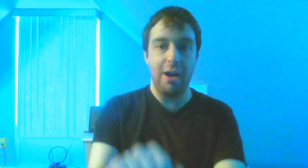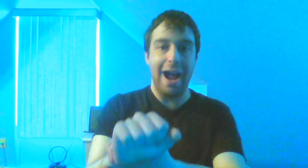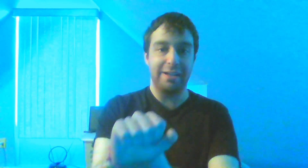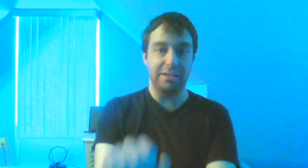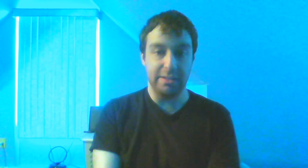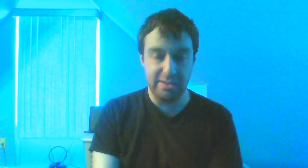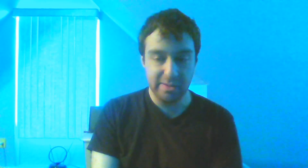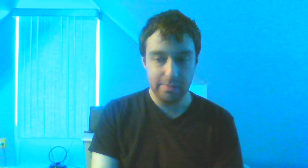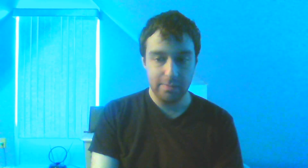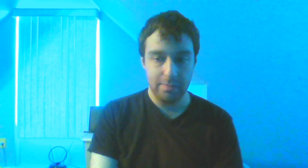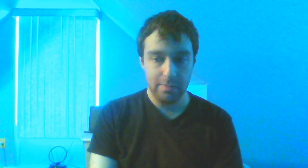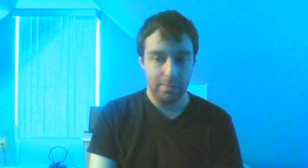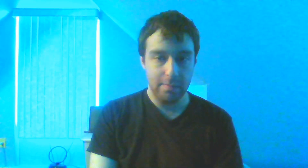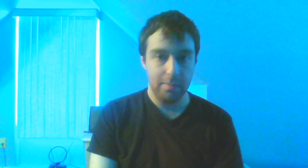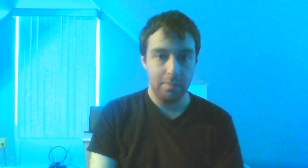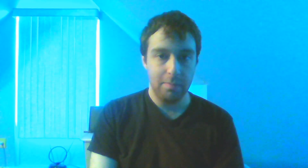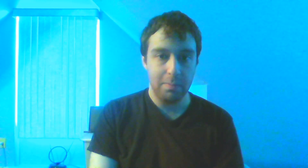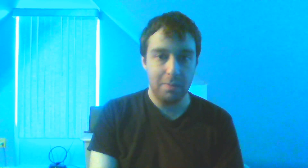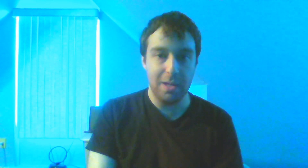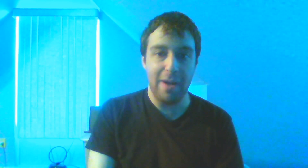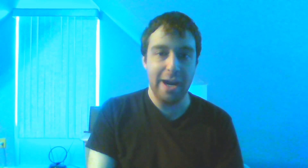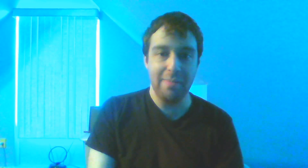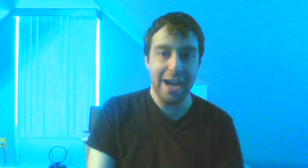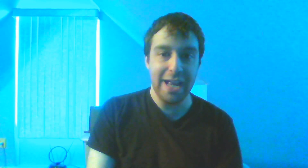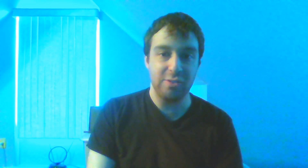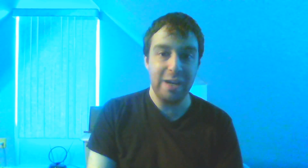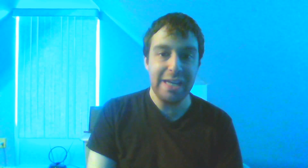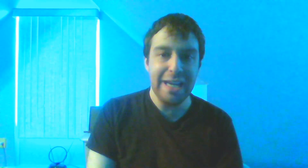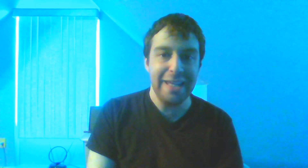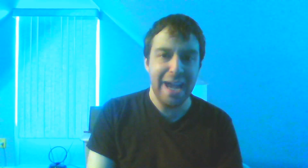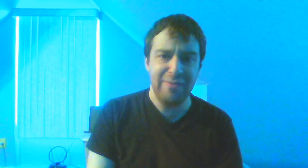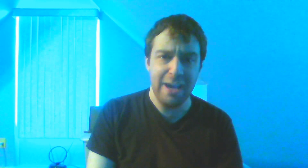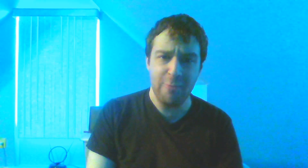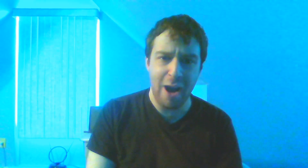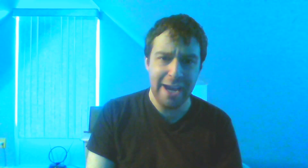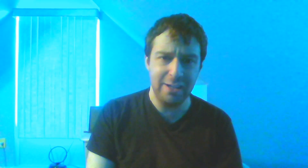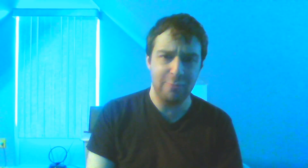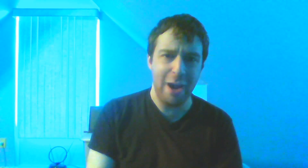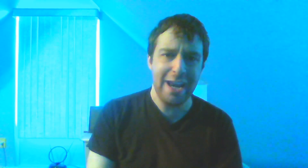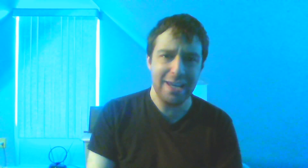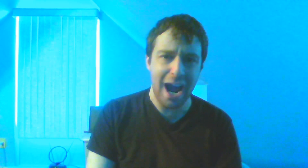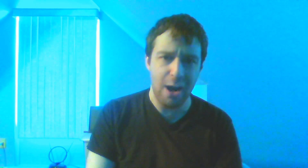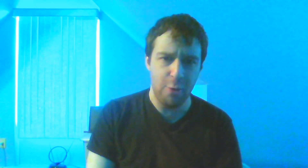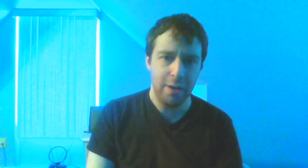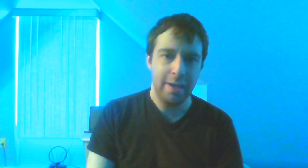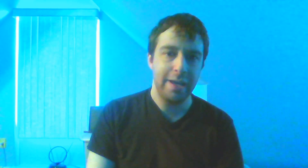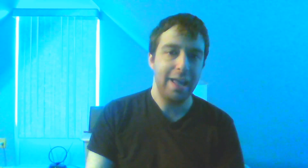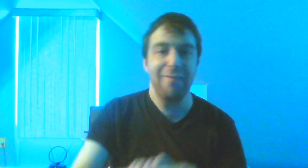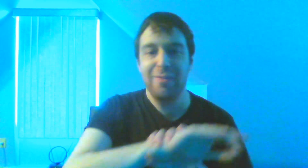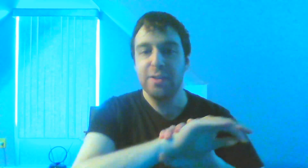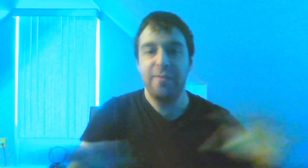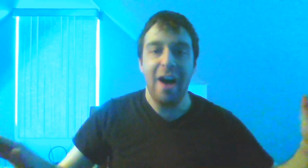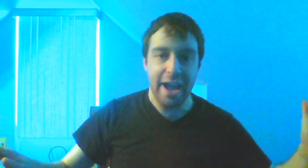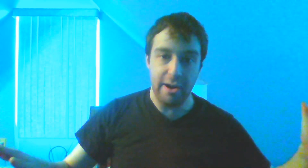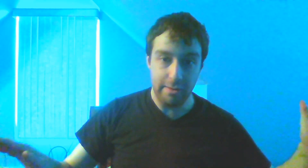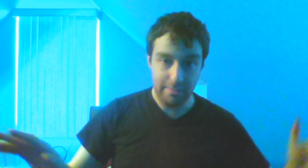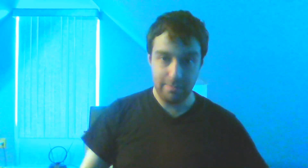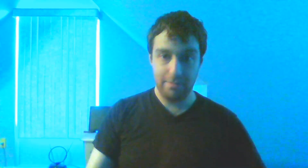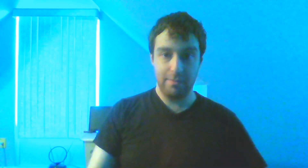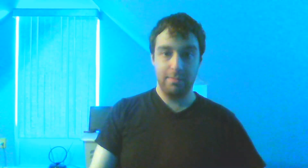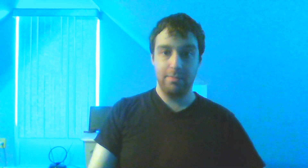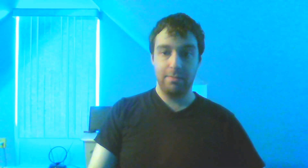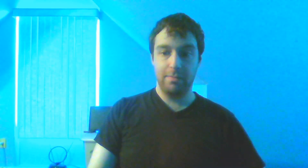or car accidents. But the bottom line is, we need the FDNY right now if there's a